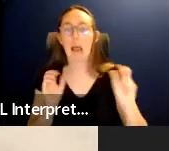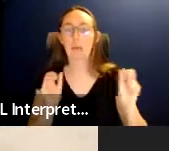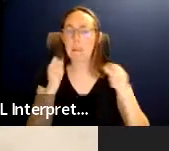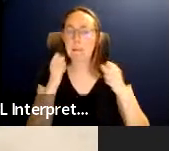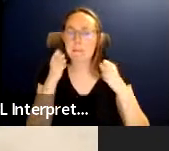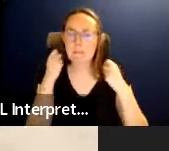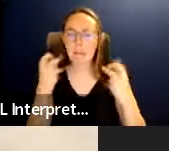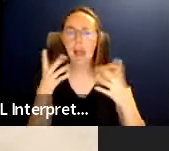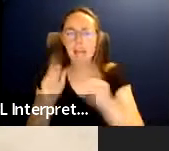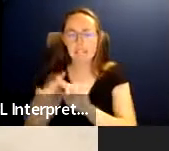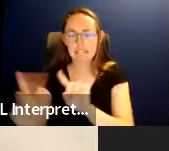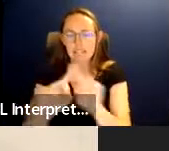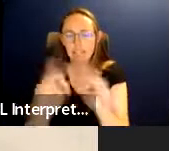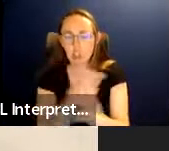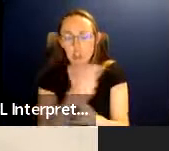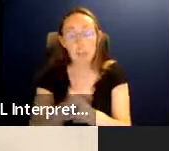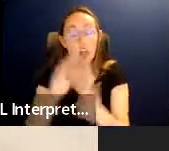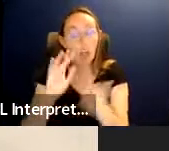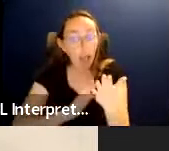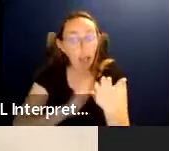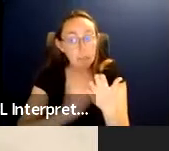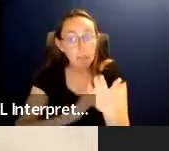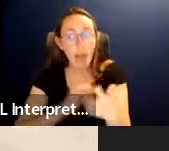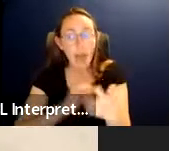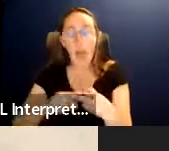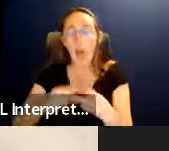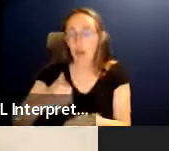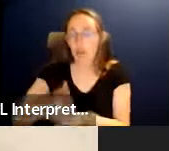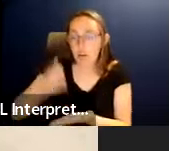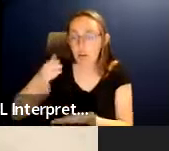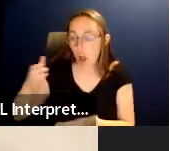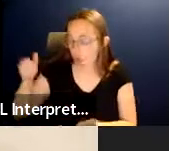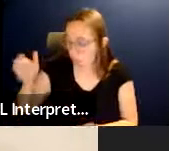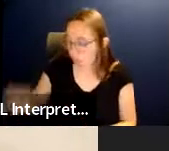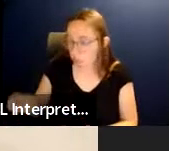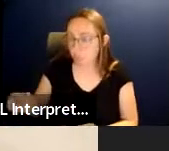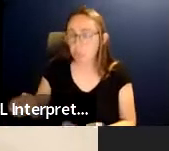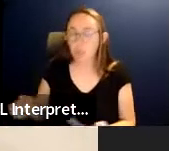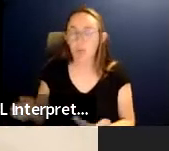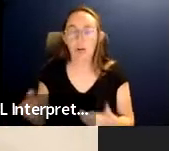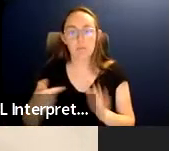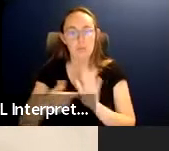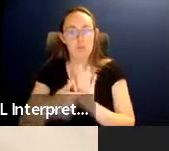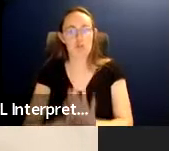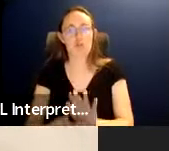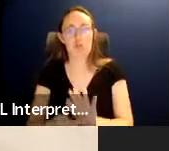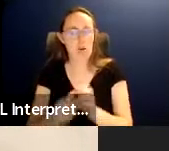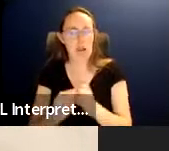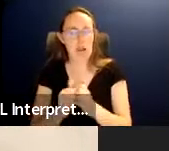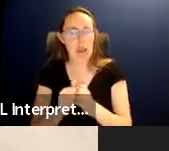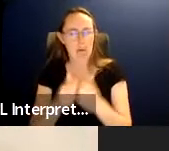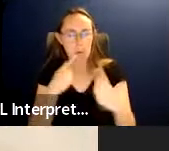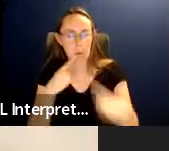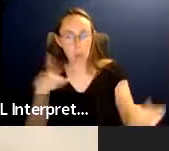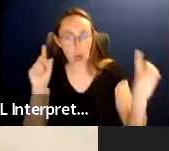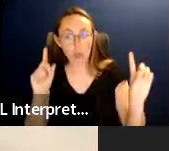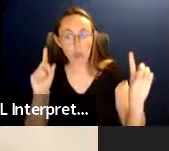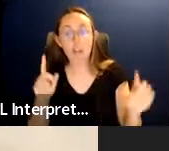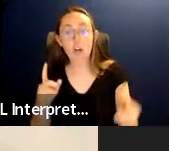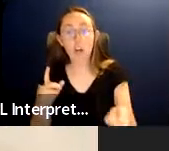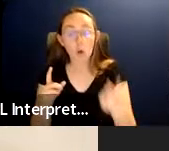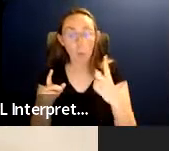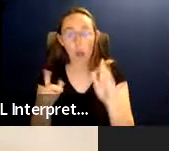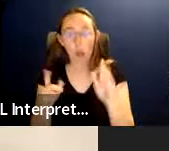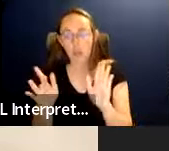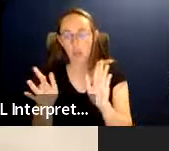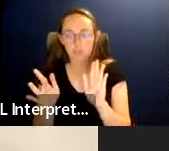an iPad, it can be used for a cup holder. And so I'm showing how these quick grip clamps work. There's one lever that you push down